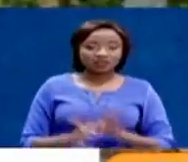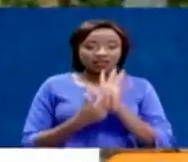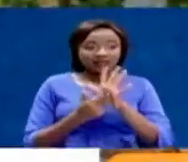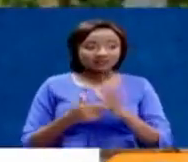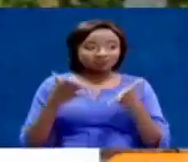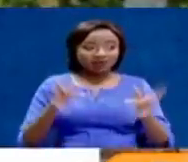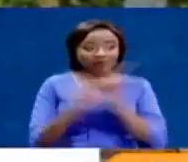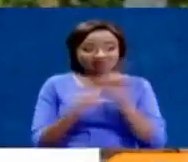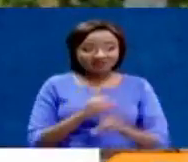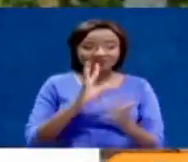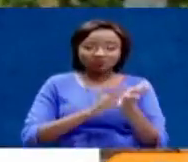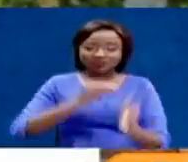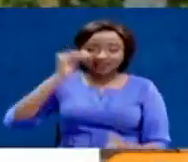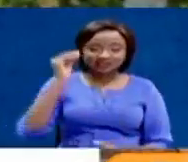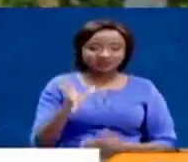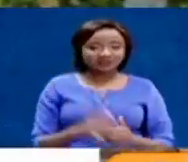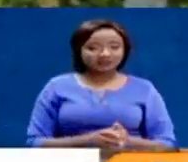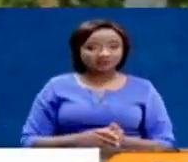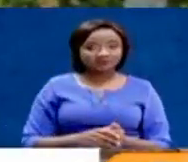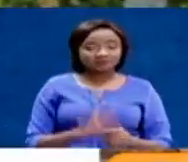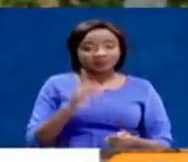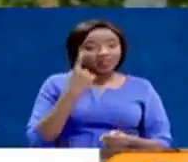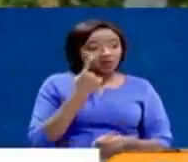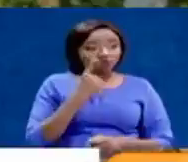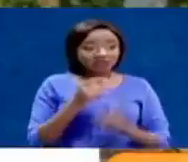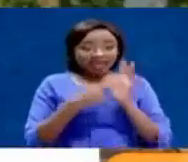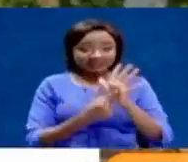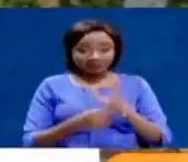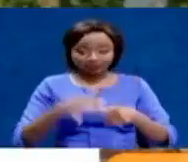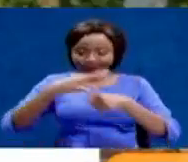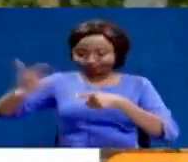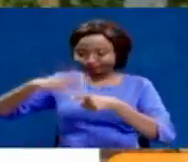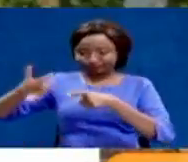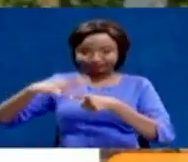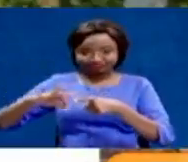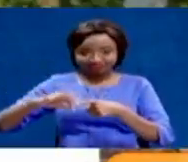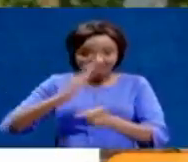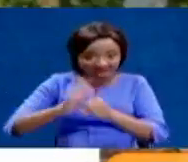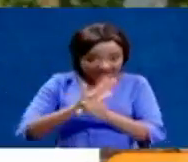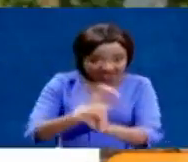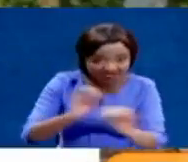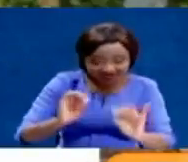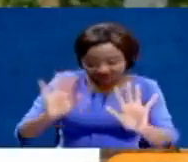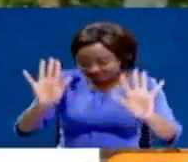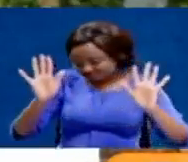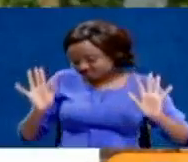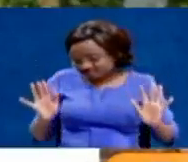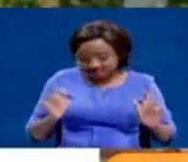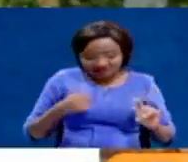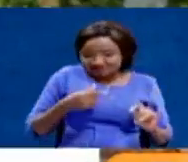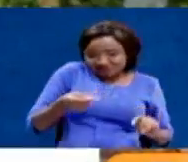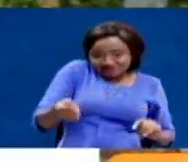vitu zipande bei, unaona? Juu sasa sukuma kama hiyo tutakuwa tukinunua sisi. Sasa kama mtu anataka kusukuma